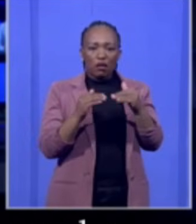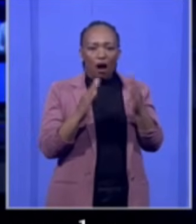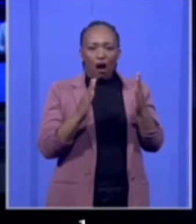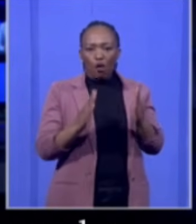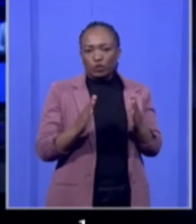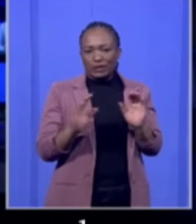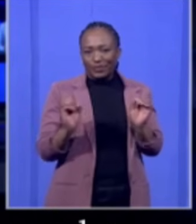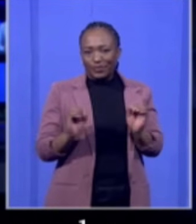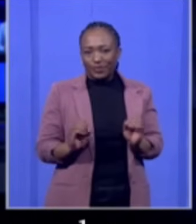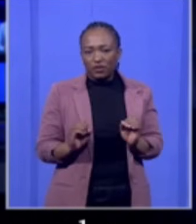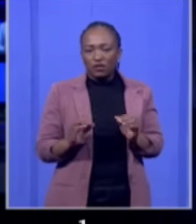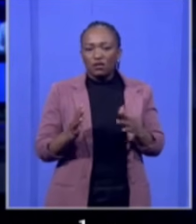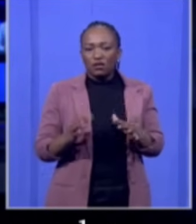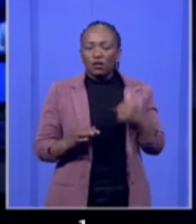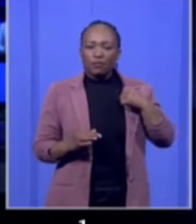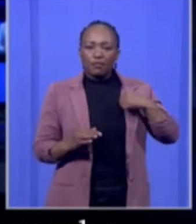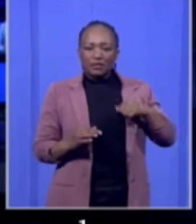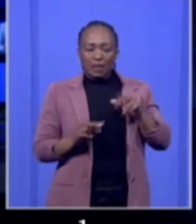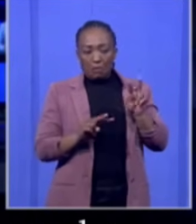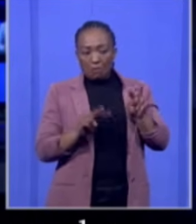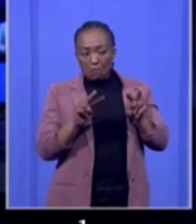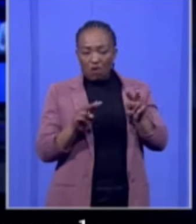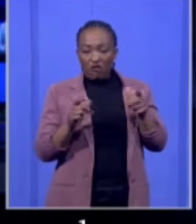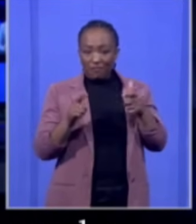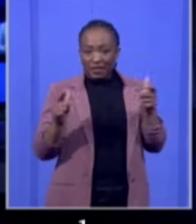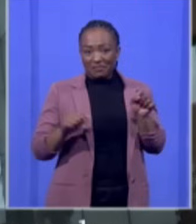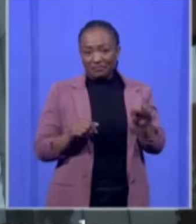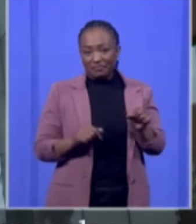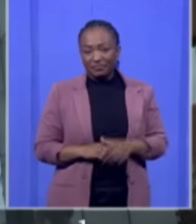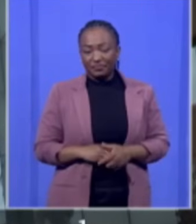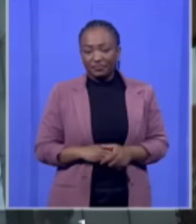ne a teka ditekanyetso tsa masepala ona o moholo.